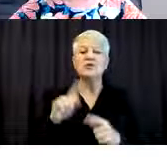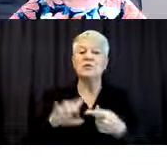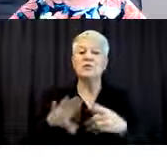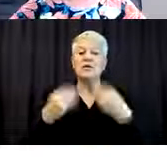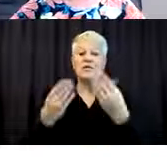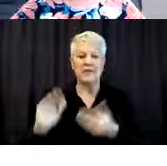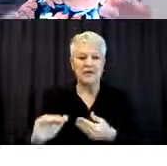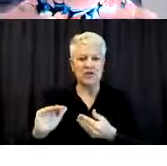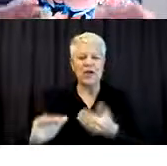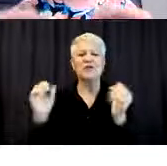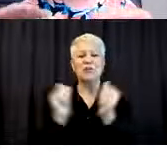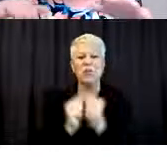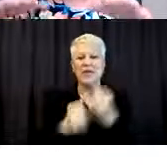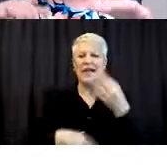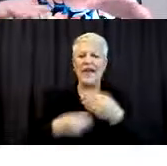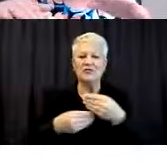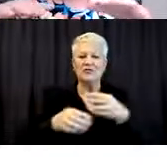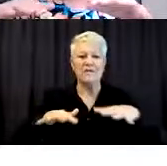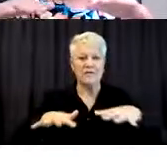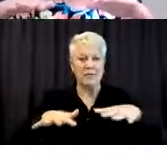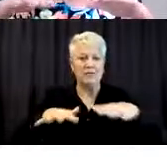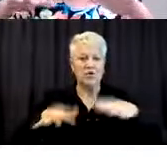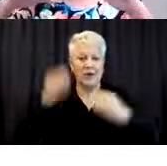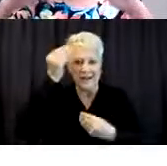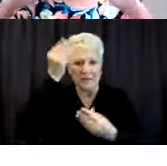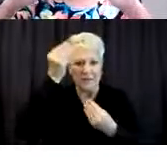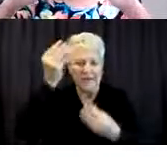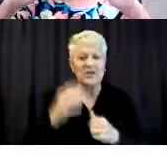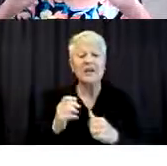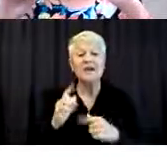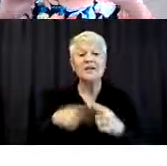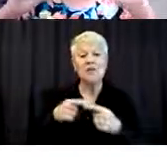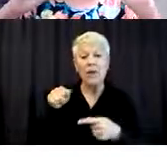a child with extra vibratory information. So when